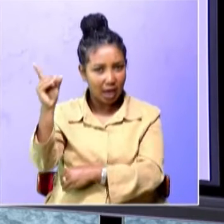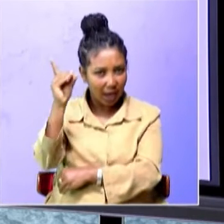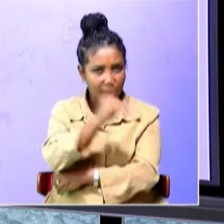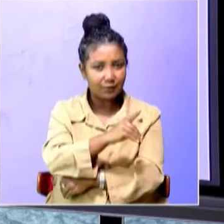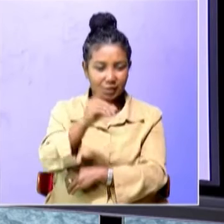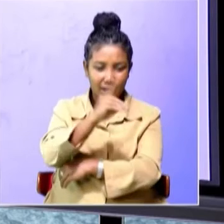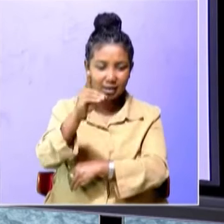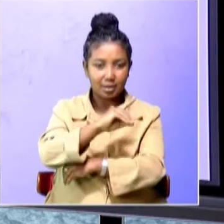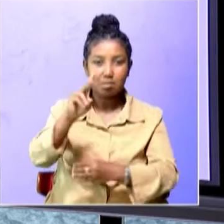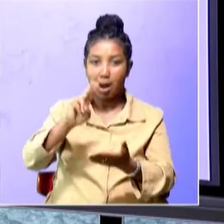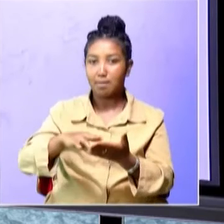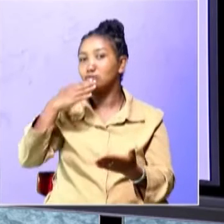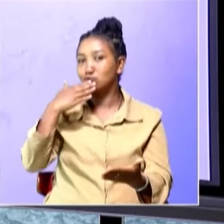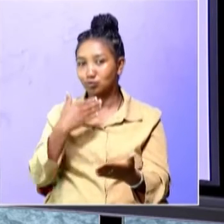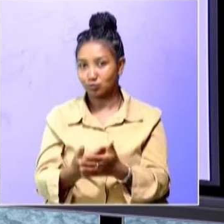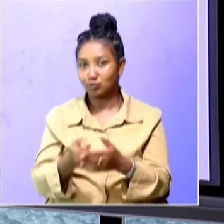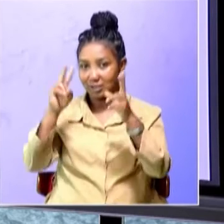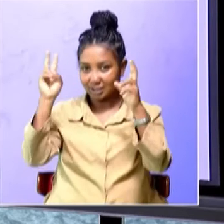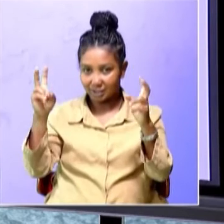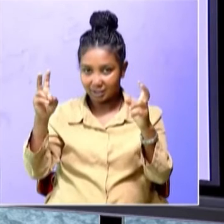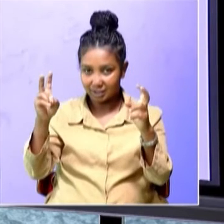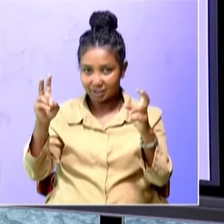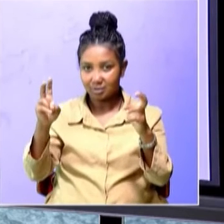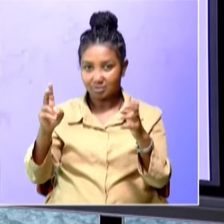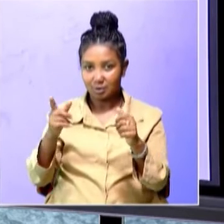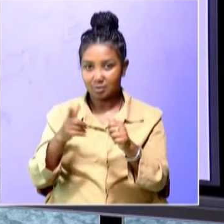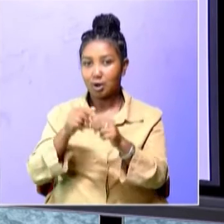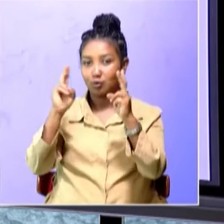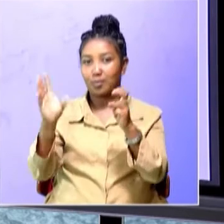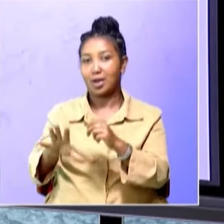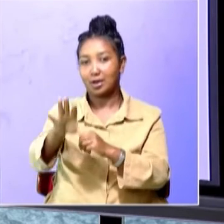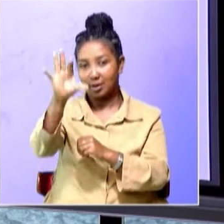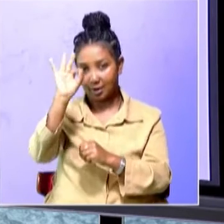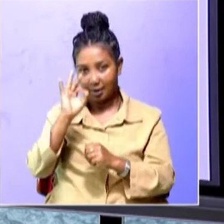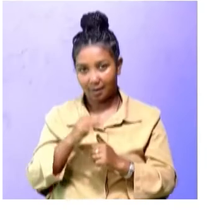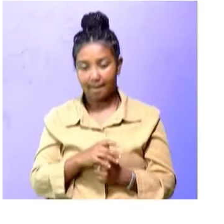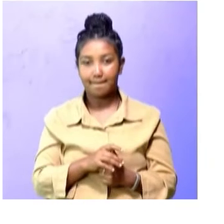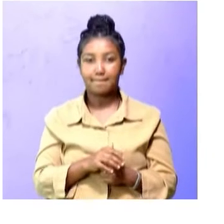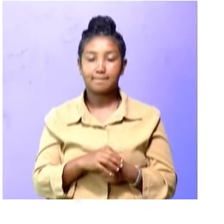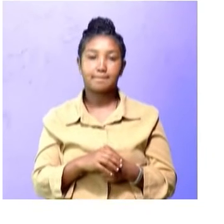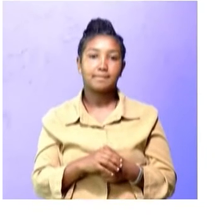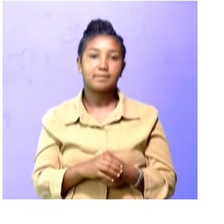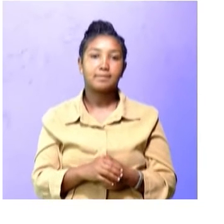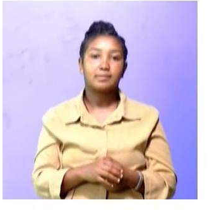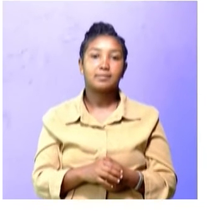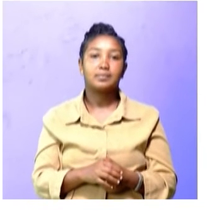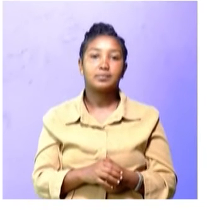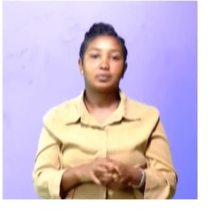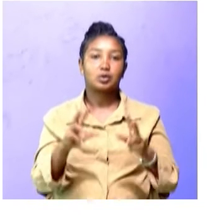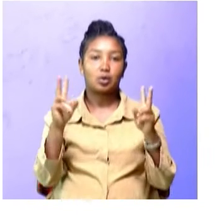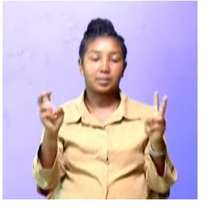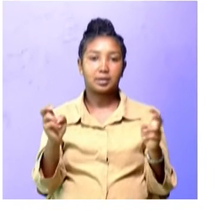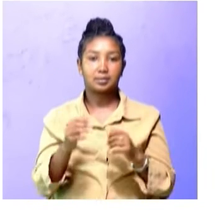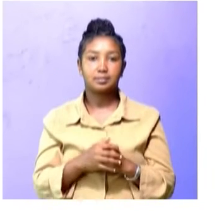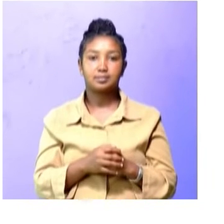every day. So, we have what? We have a topic here. Look. We have a